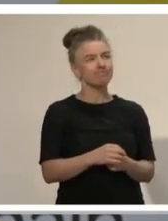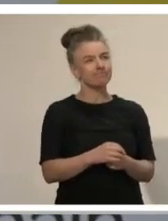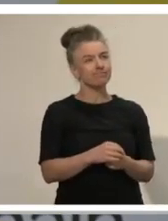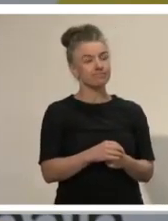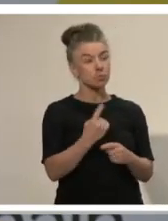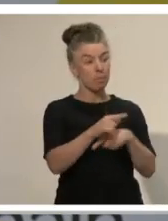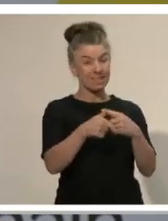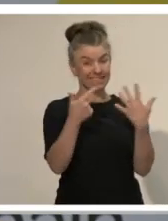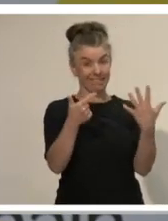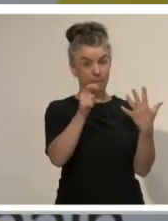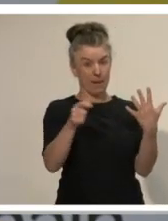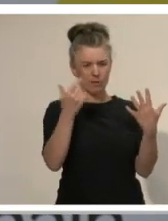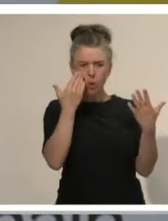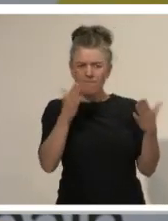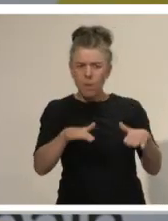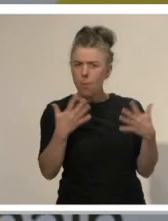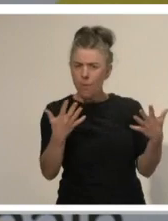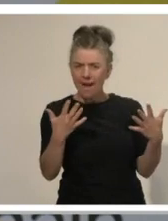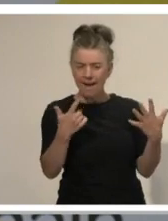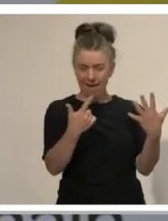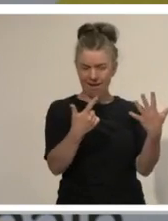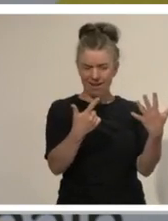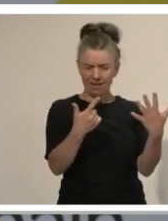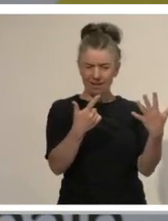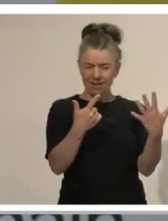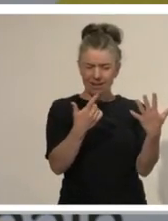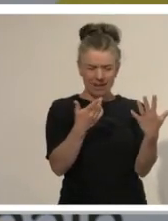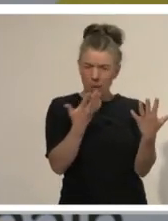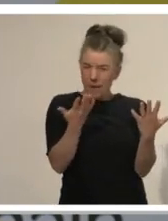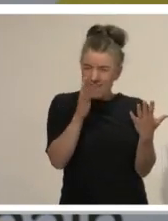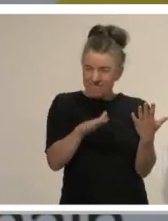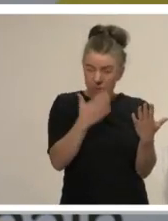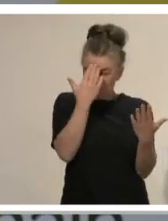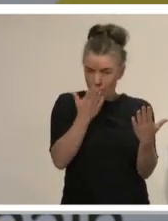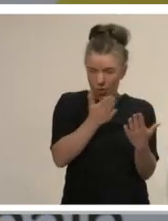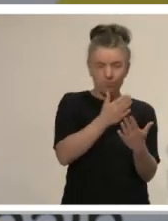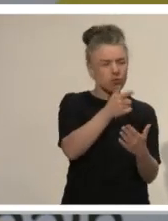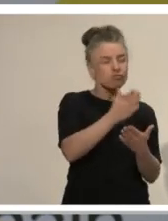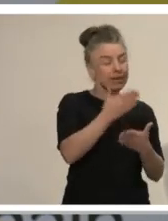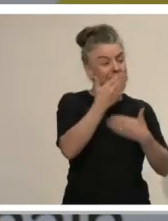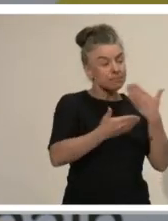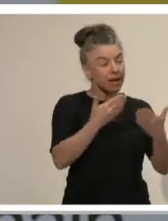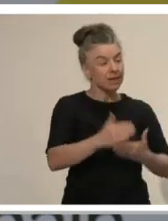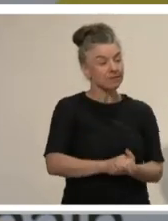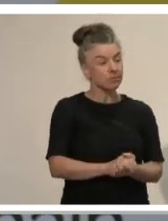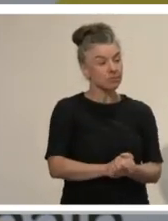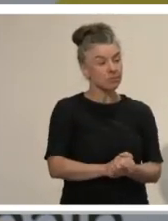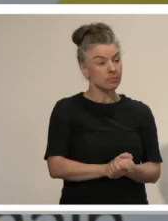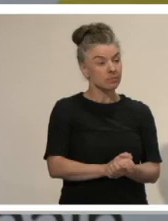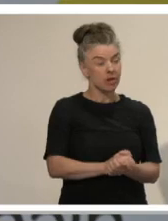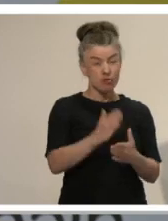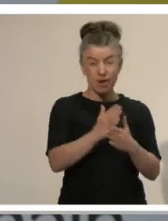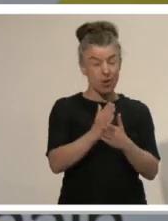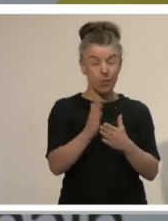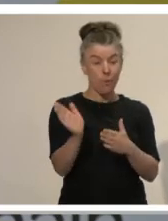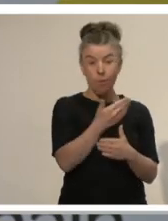7, we don't know what the exact link back was to. Of course, all our cases in New Zealand at some point have been imported.